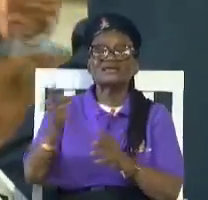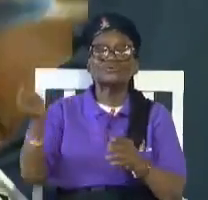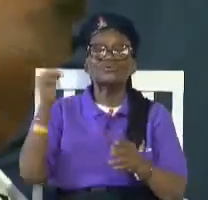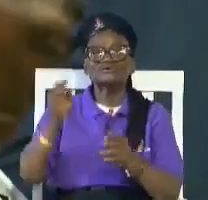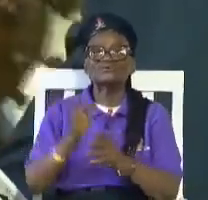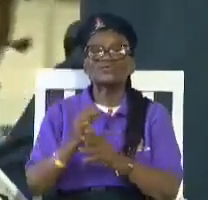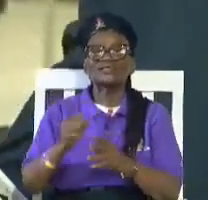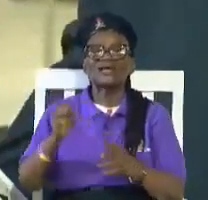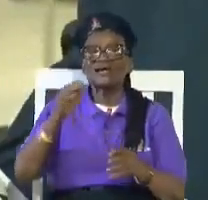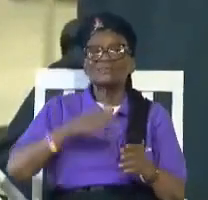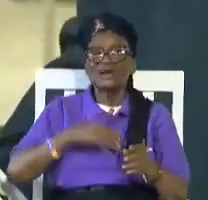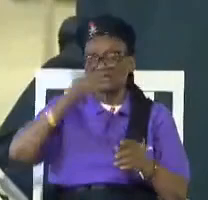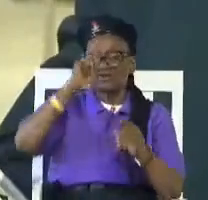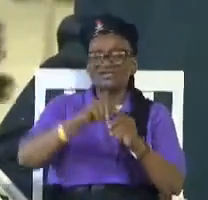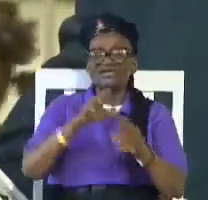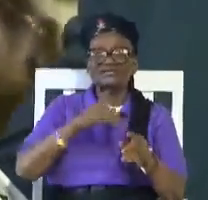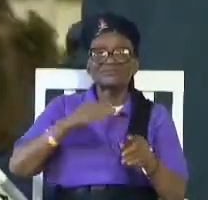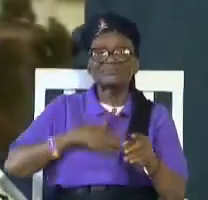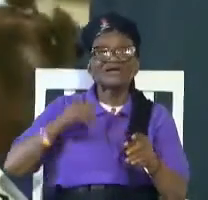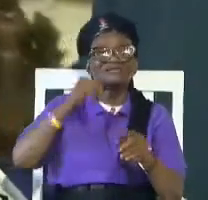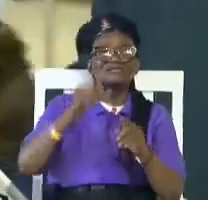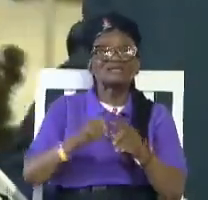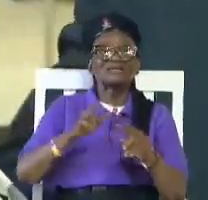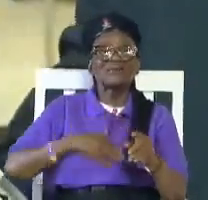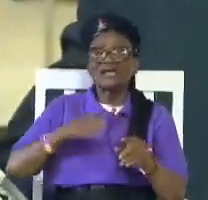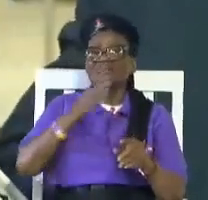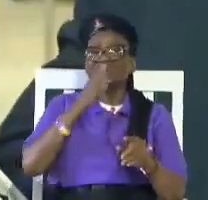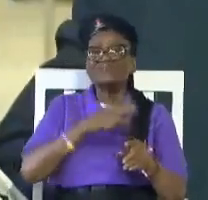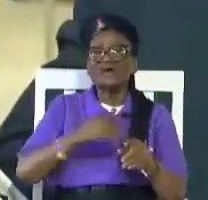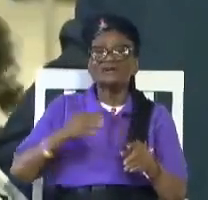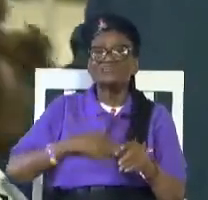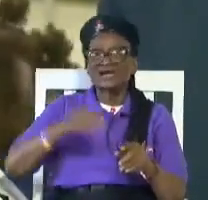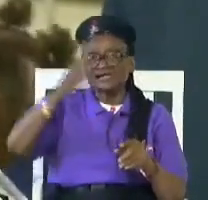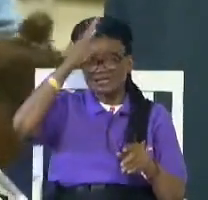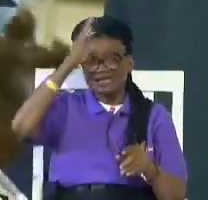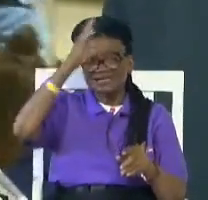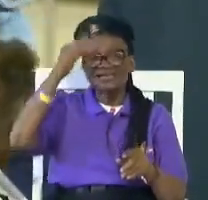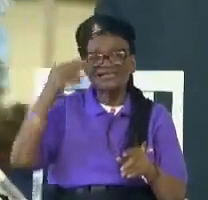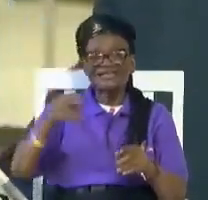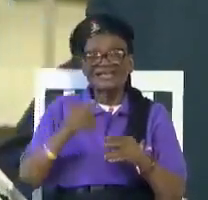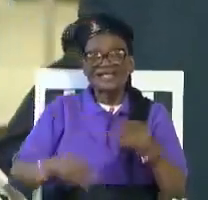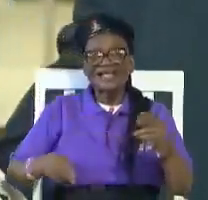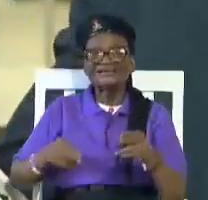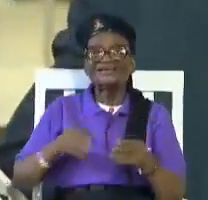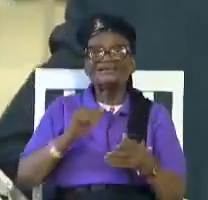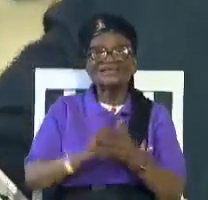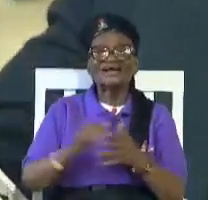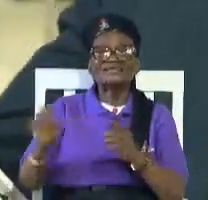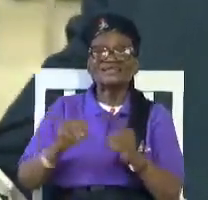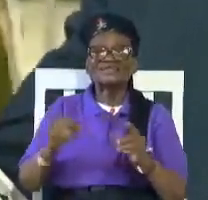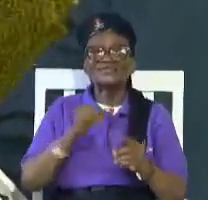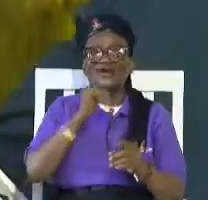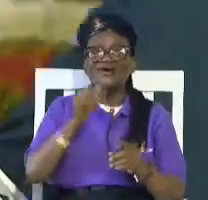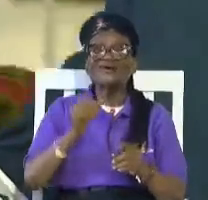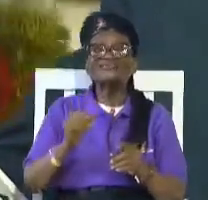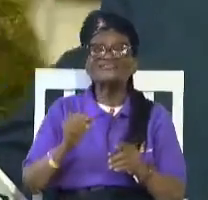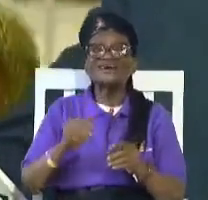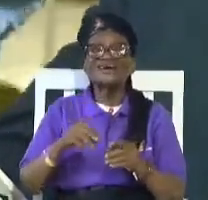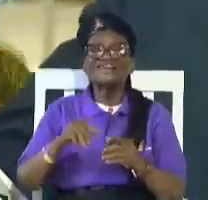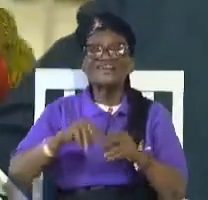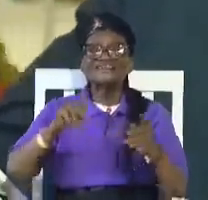My brothers and my sisters, my mommies and my daddies, the egg that did not fertilize well. This is the